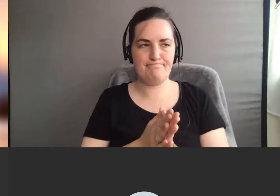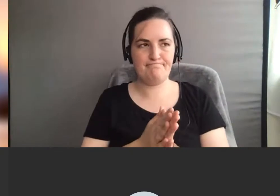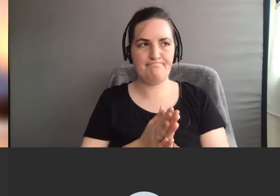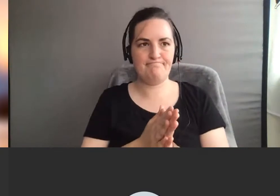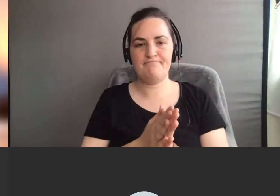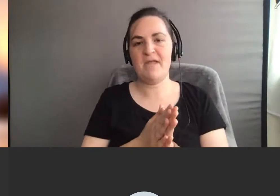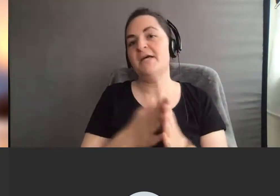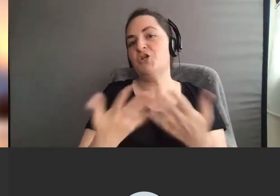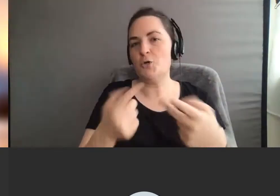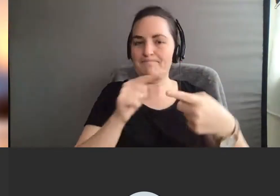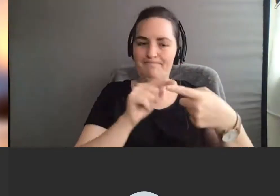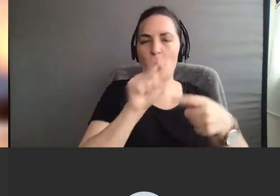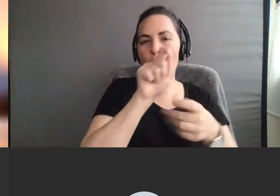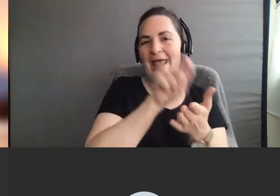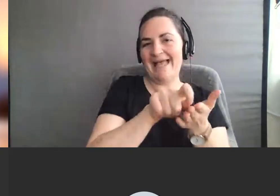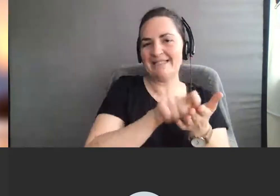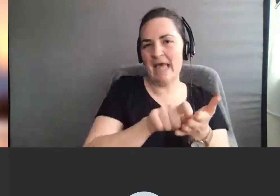for your essay,